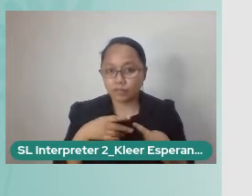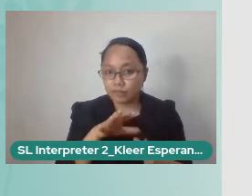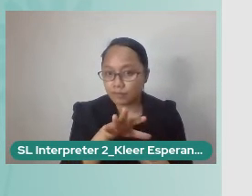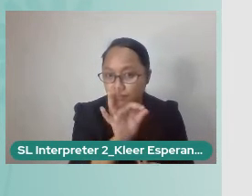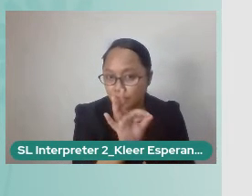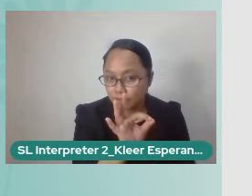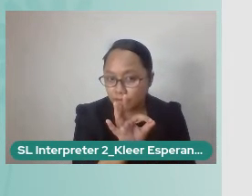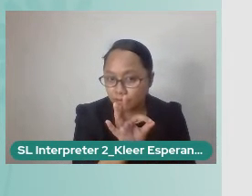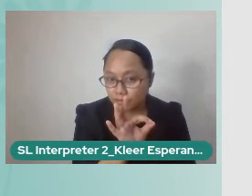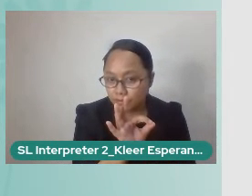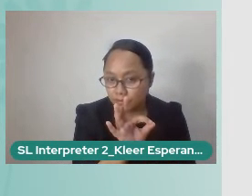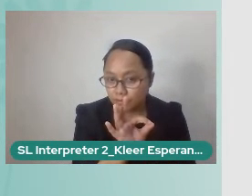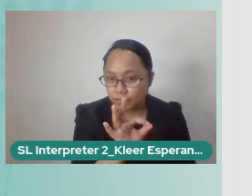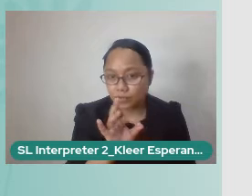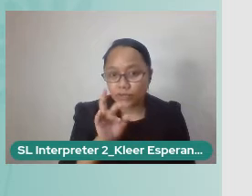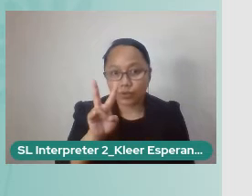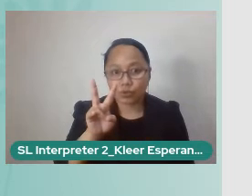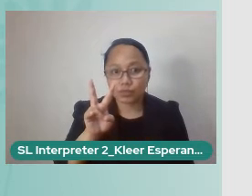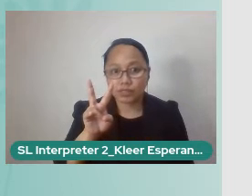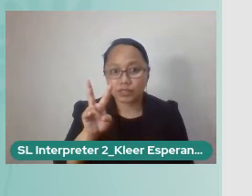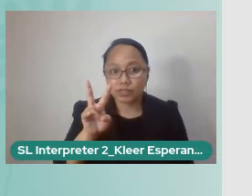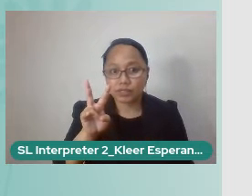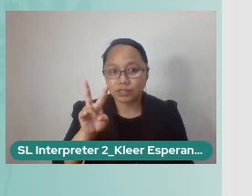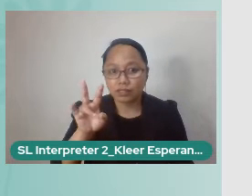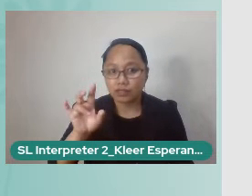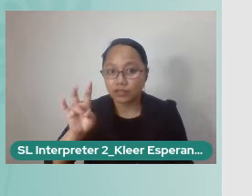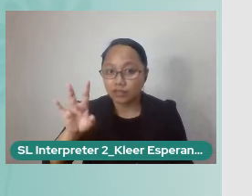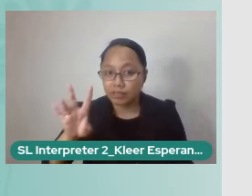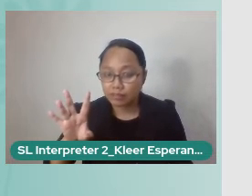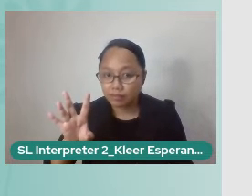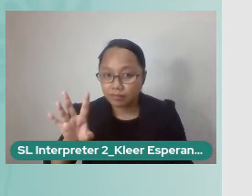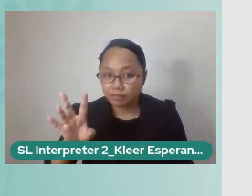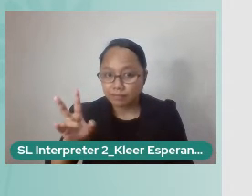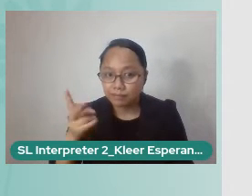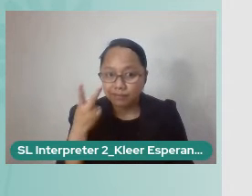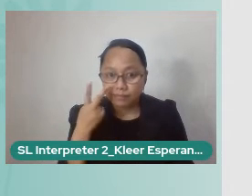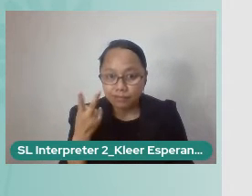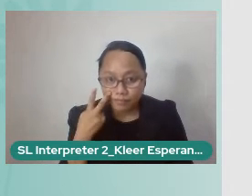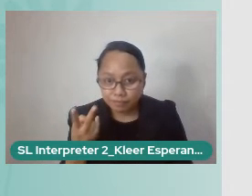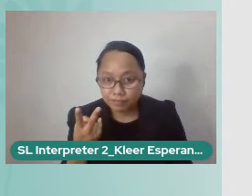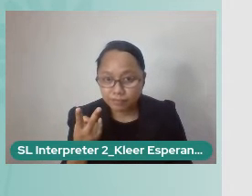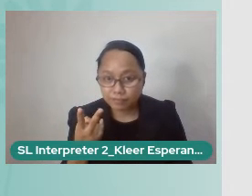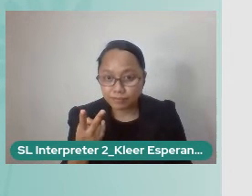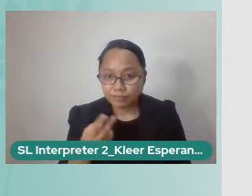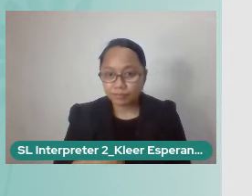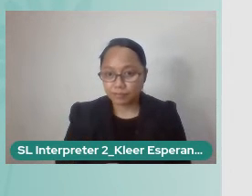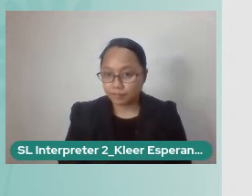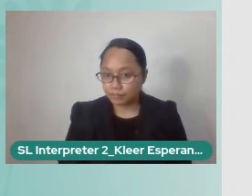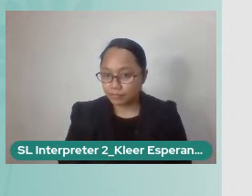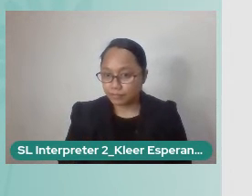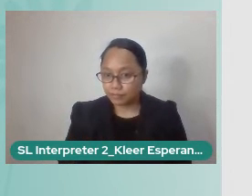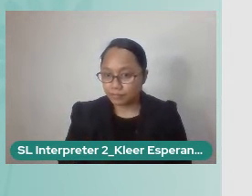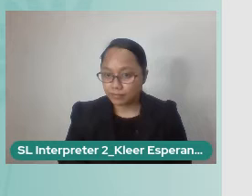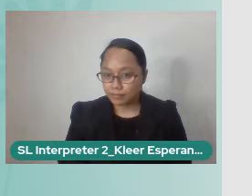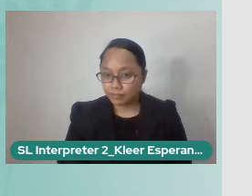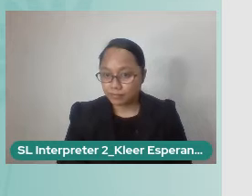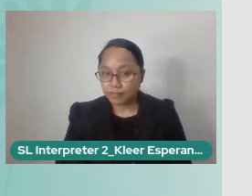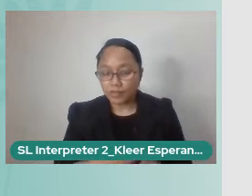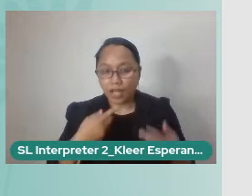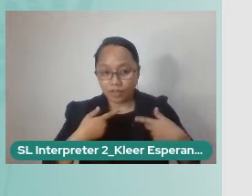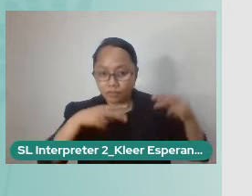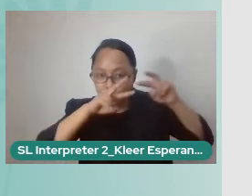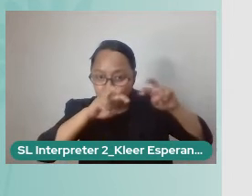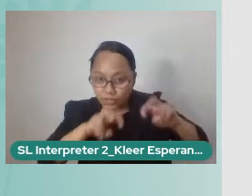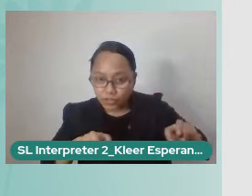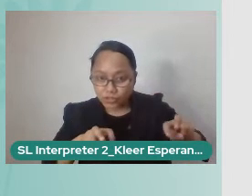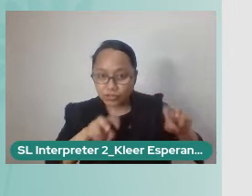is a 2017 Cochrane review on the cross-sectional sensitivity and specificity of HPV screening versus pap smear